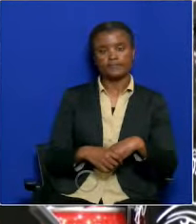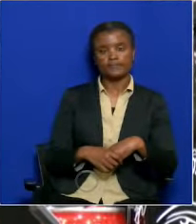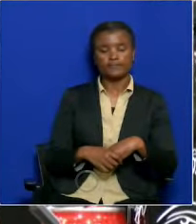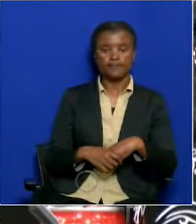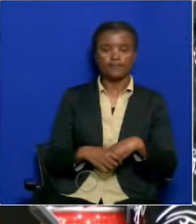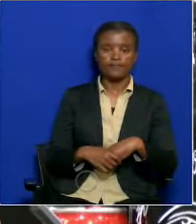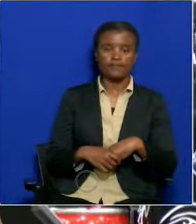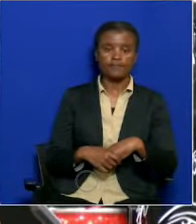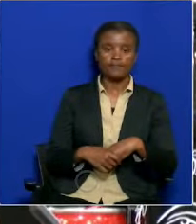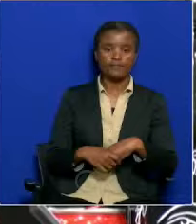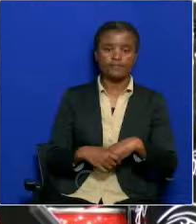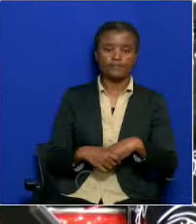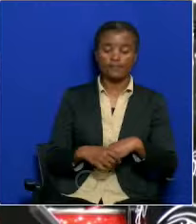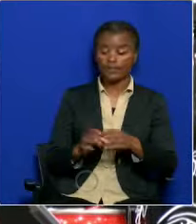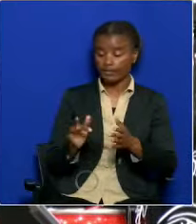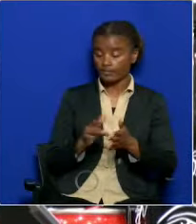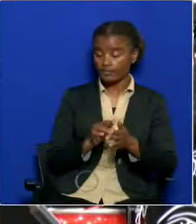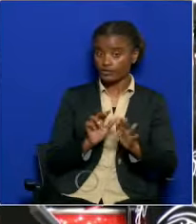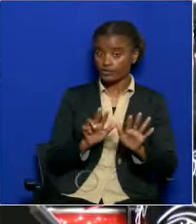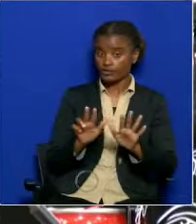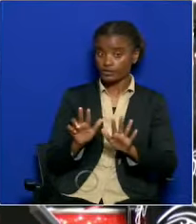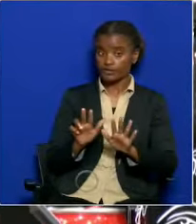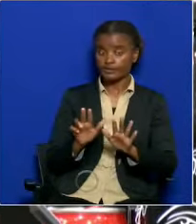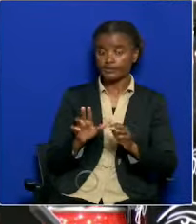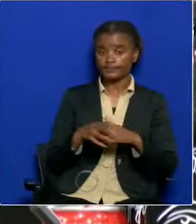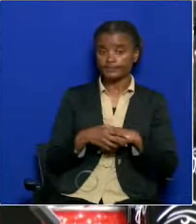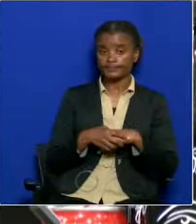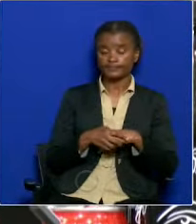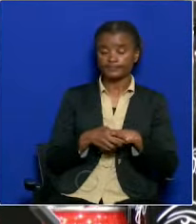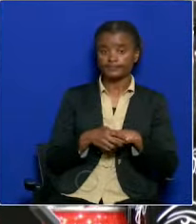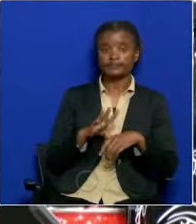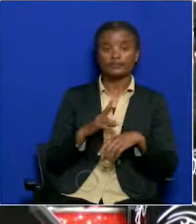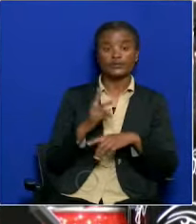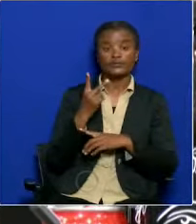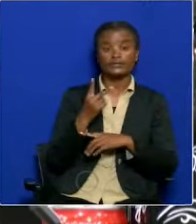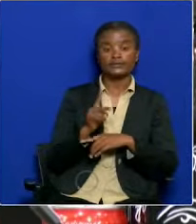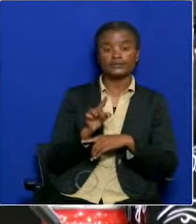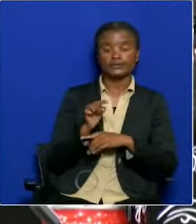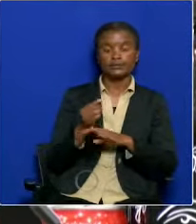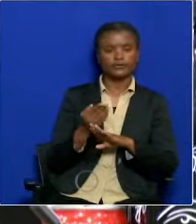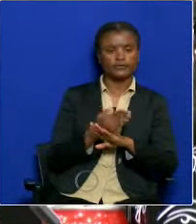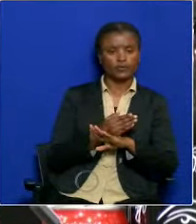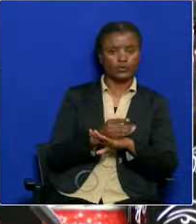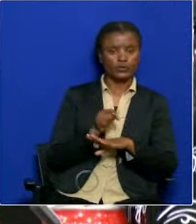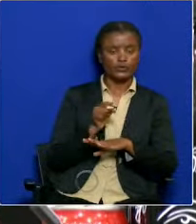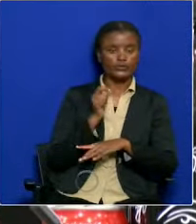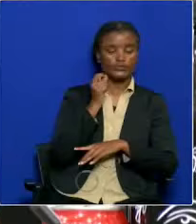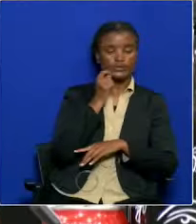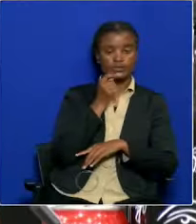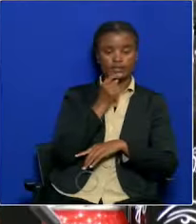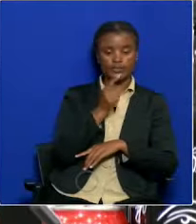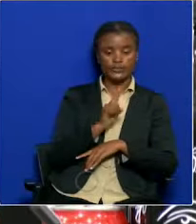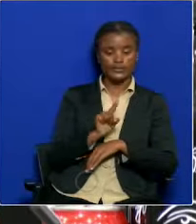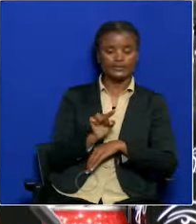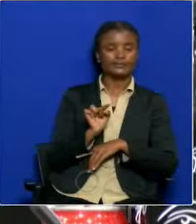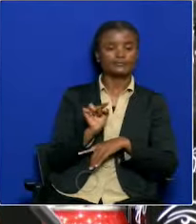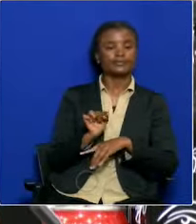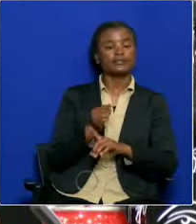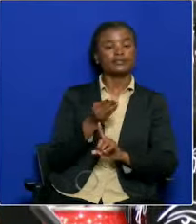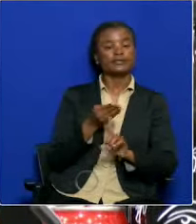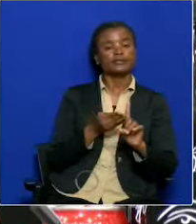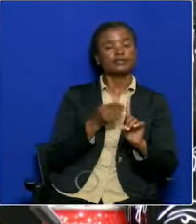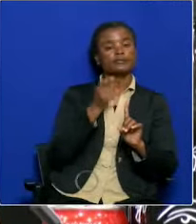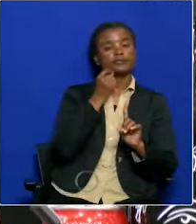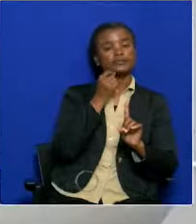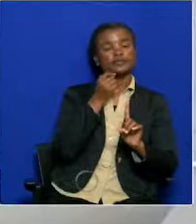page 88. You'll recall that earlier you said that you had the conversation with Mr. Matlala